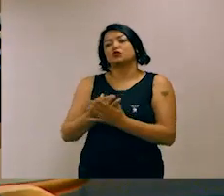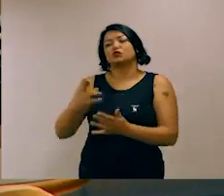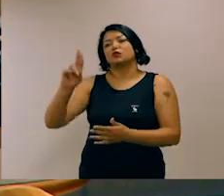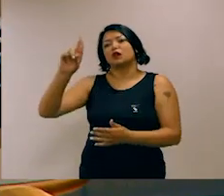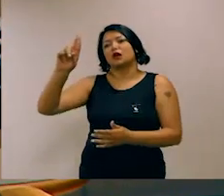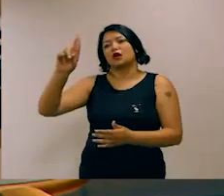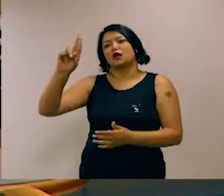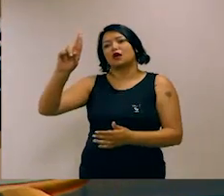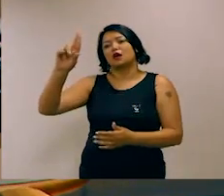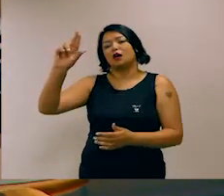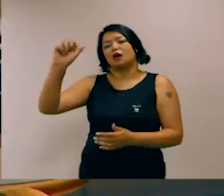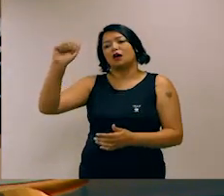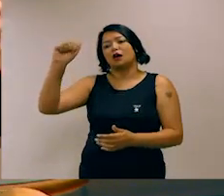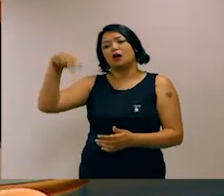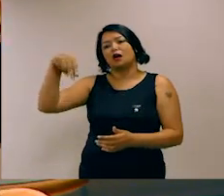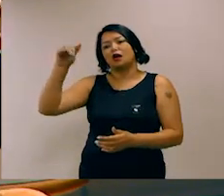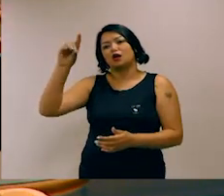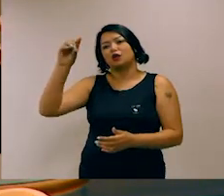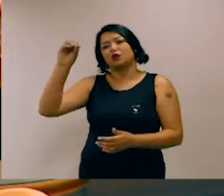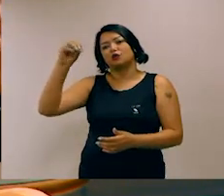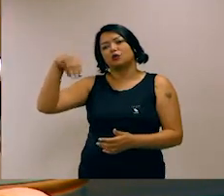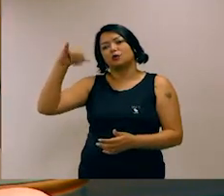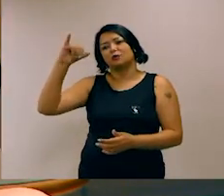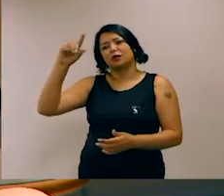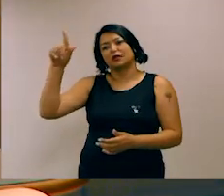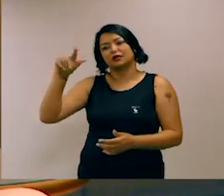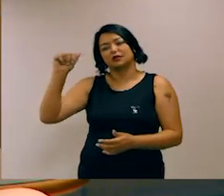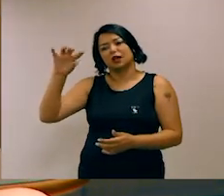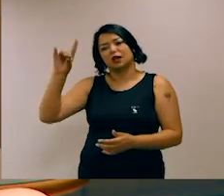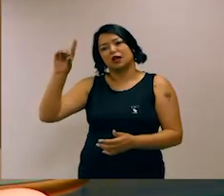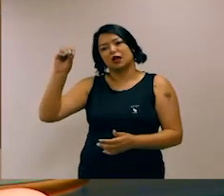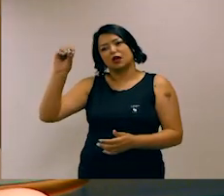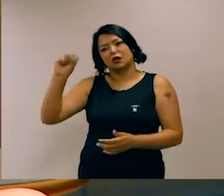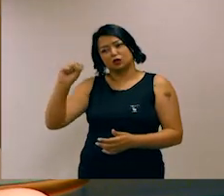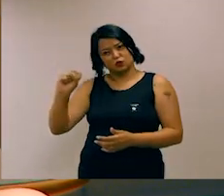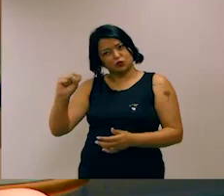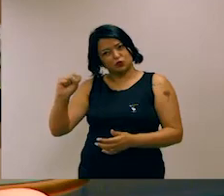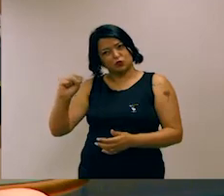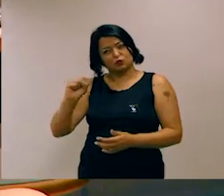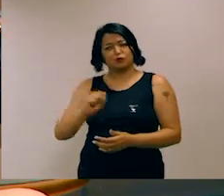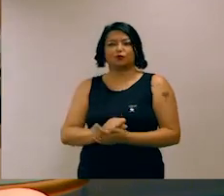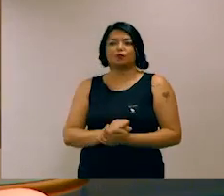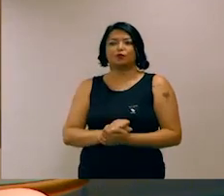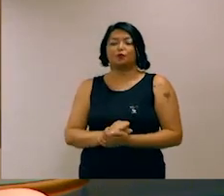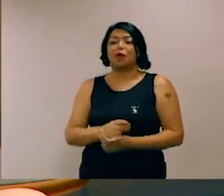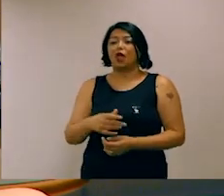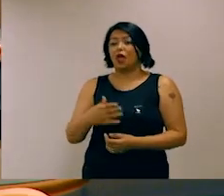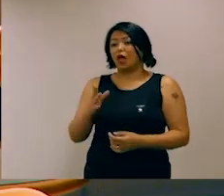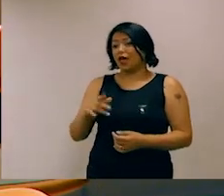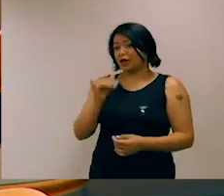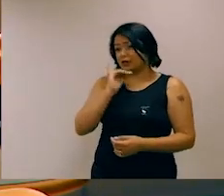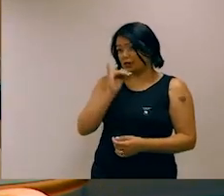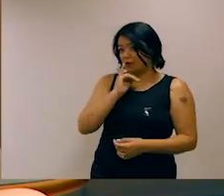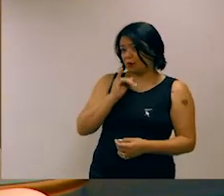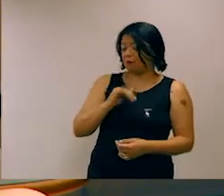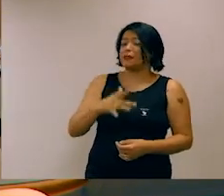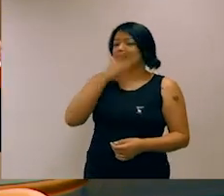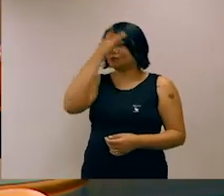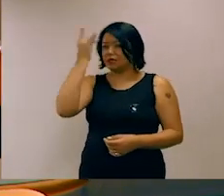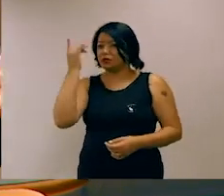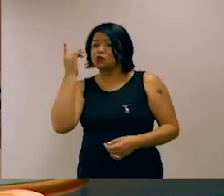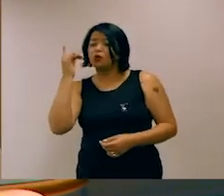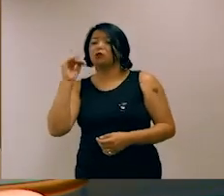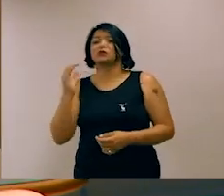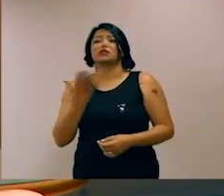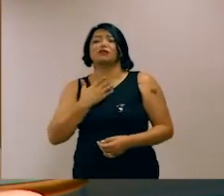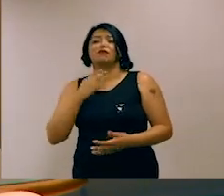to different groups of people randomly. So when you're doing that, some of the bias, you can reduce the bias by already